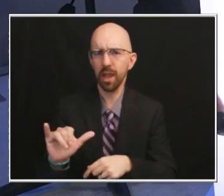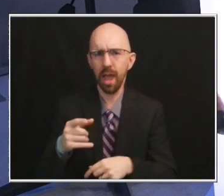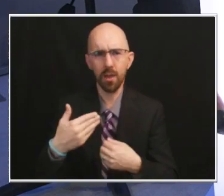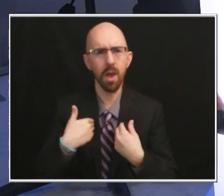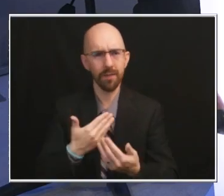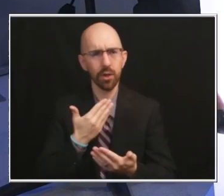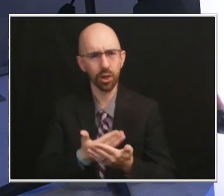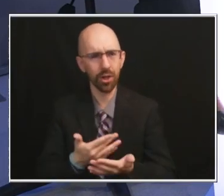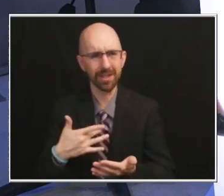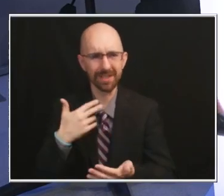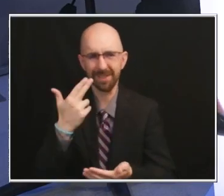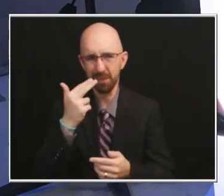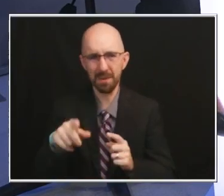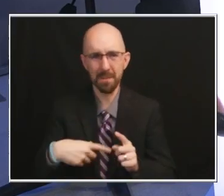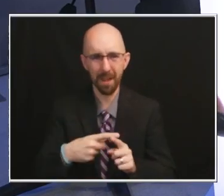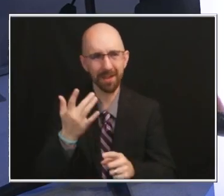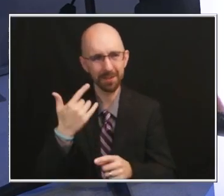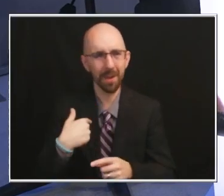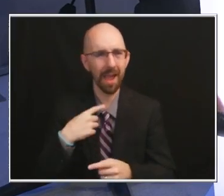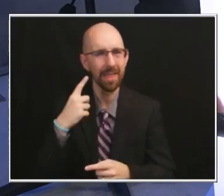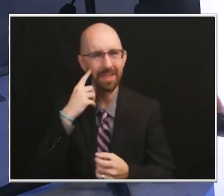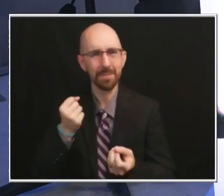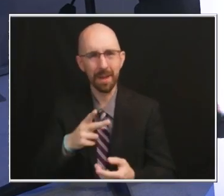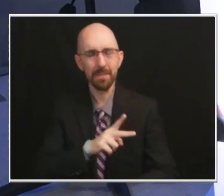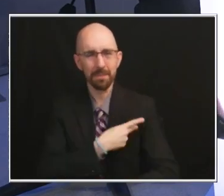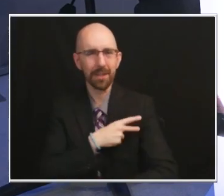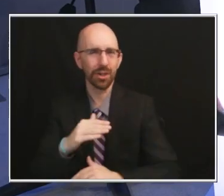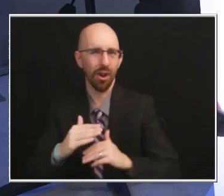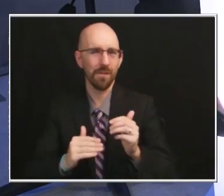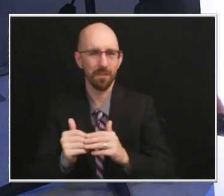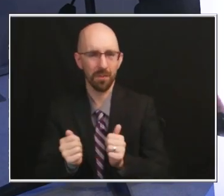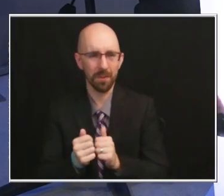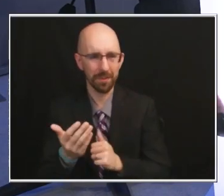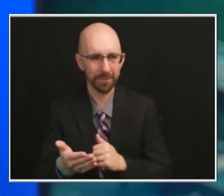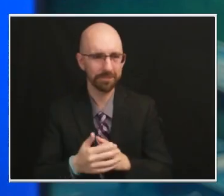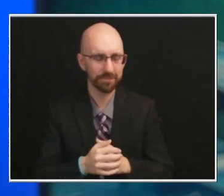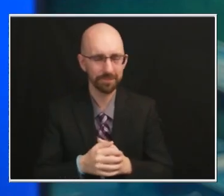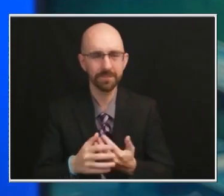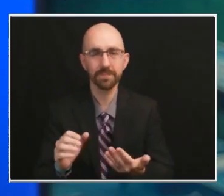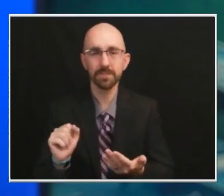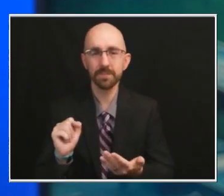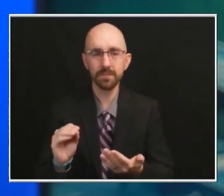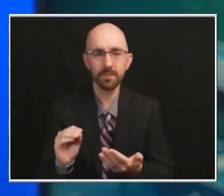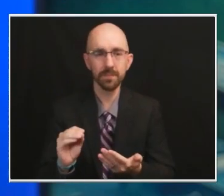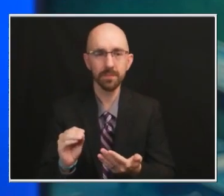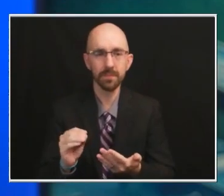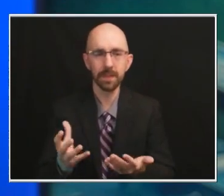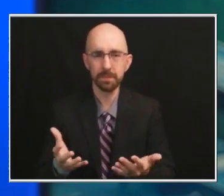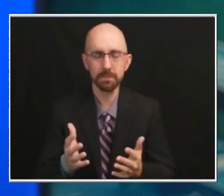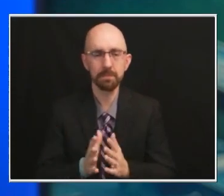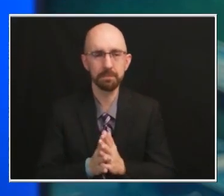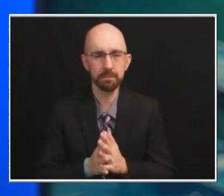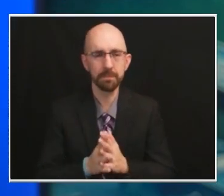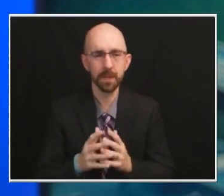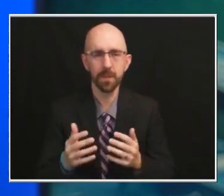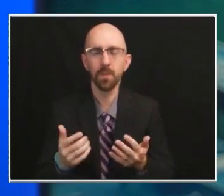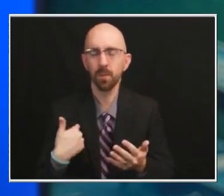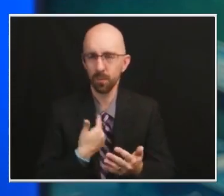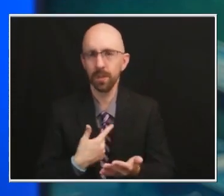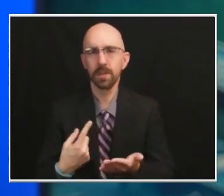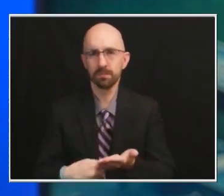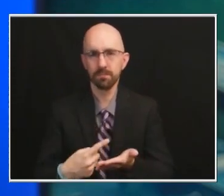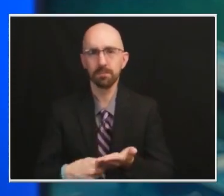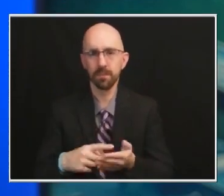humor about it, which is why I'm sure so many patients are comfortable with you. So we talk about